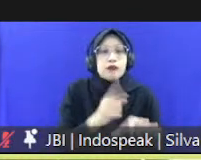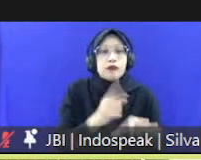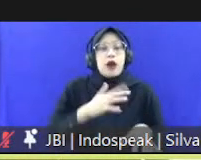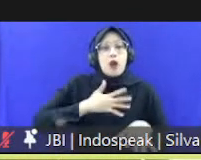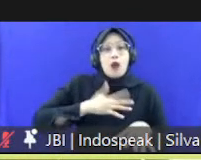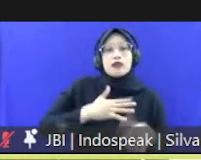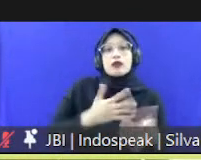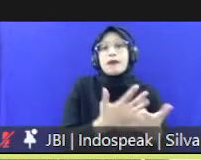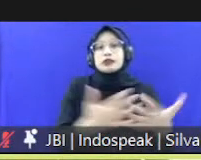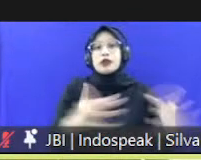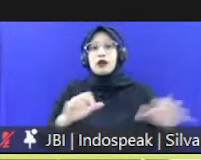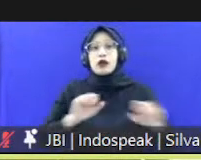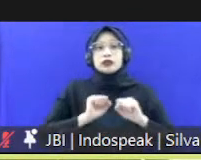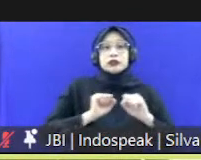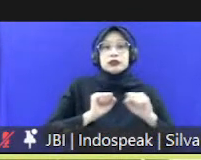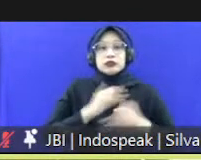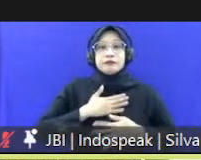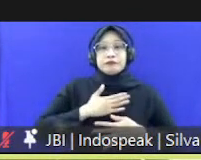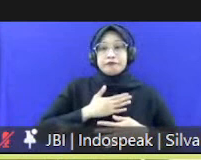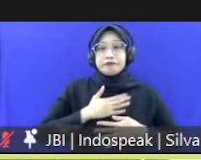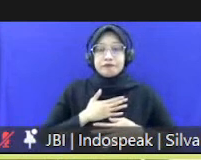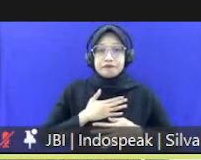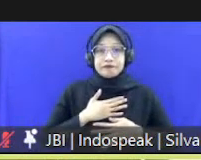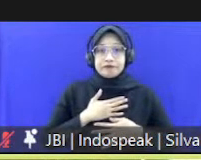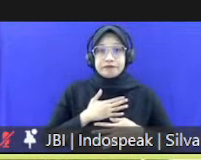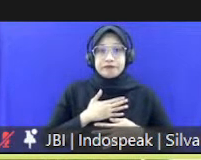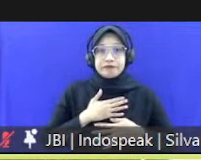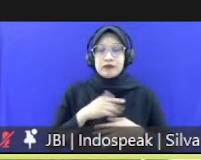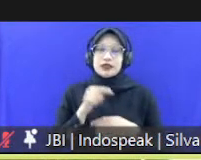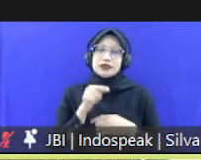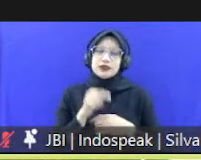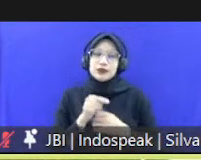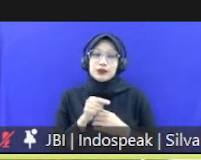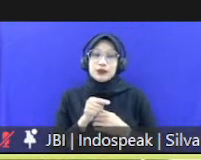this, we are soundless. This is a